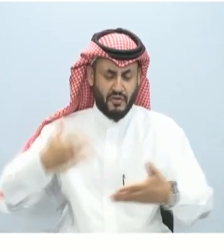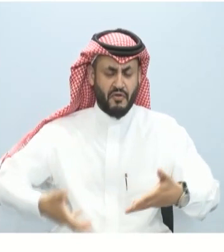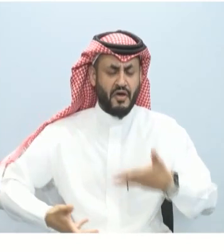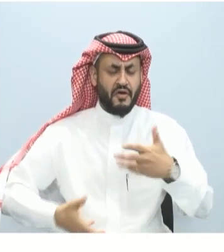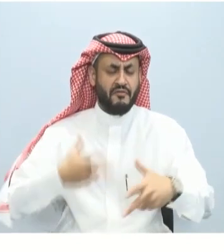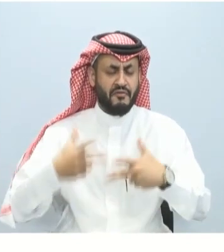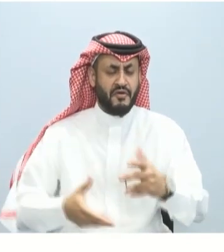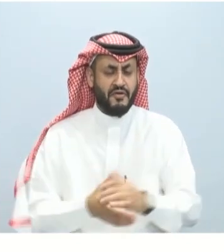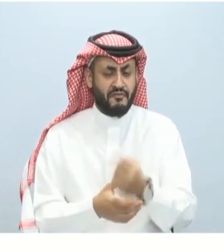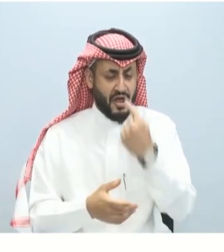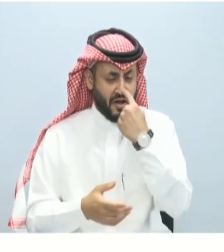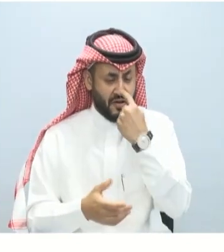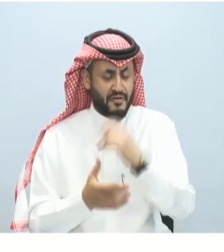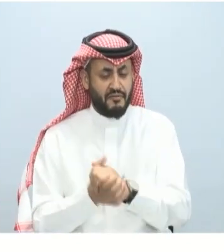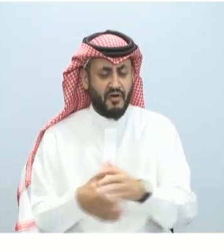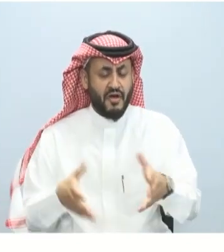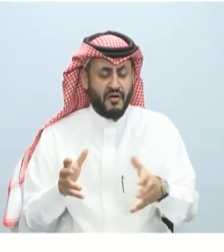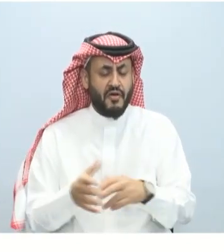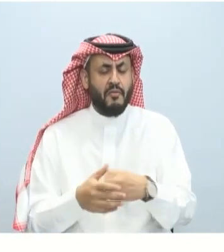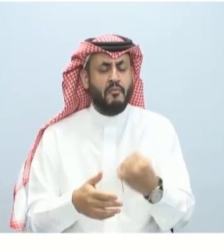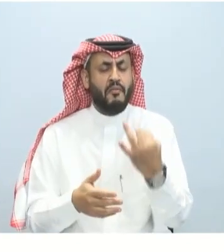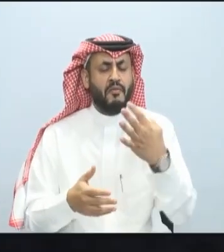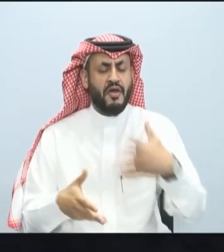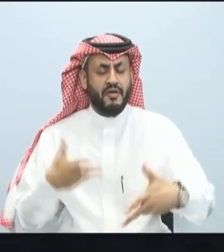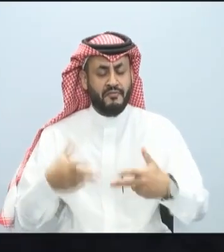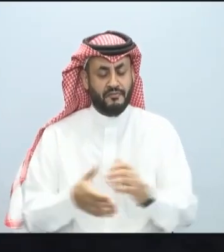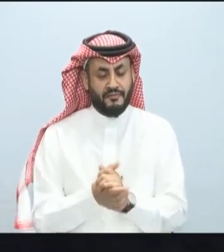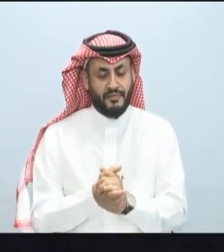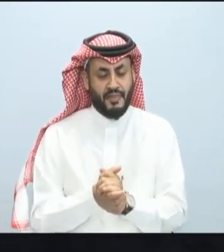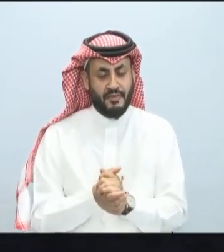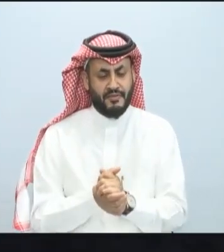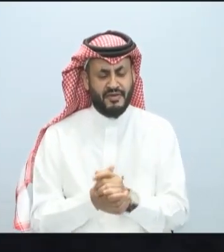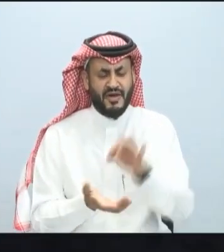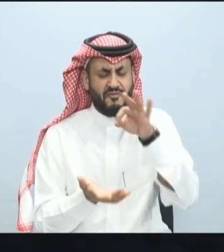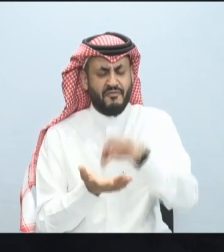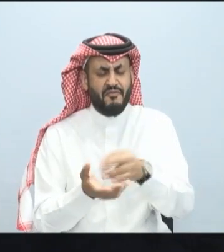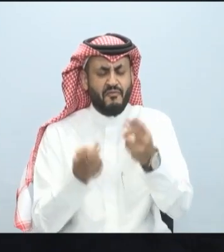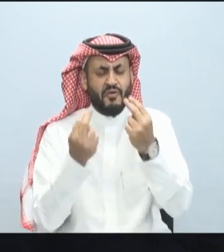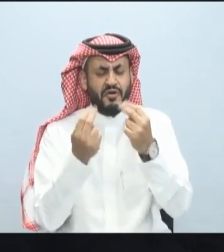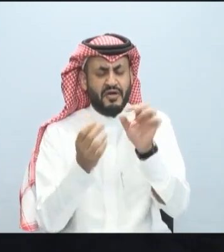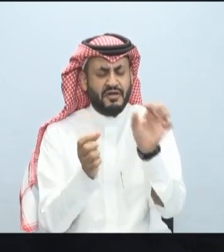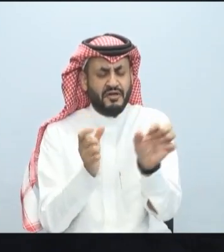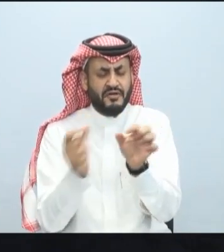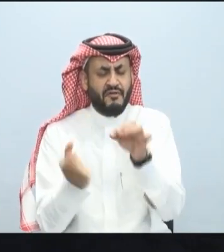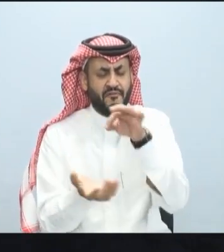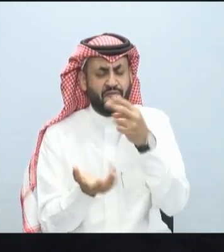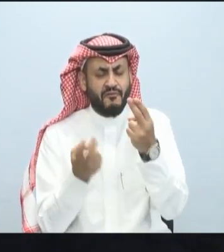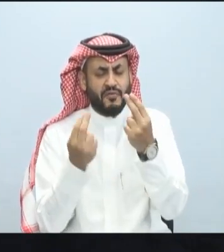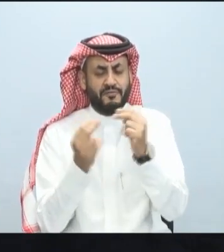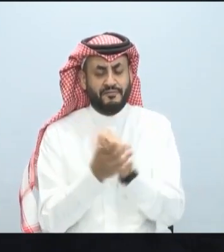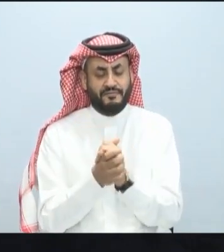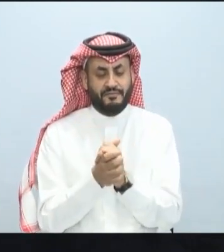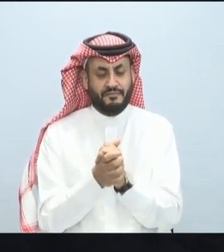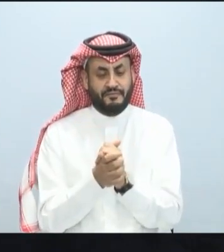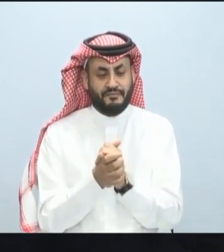excitement, fear, and a lot more emotions. Now let's just focus on simple details here. You can see that